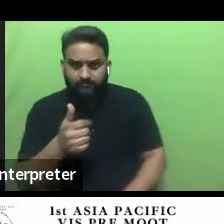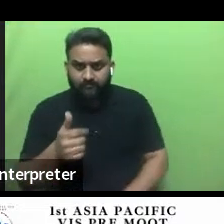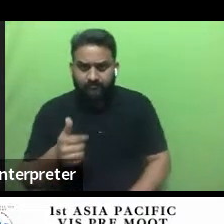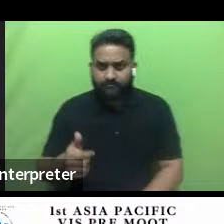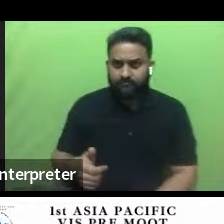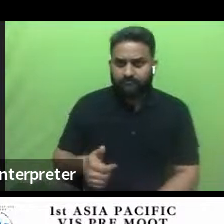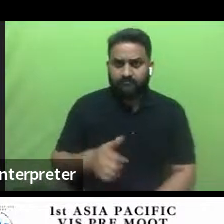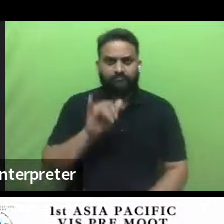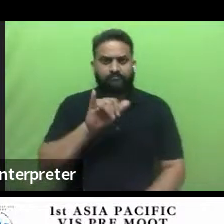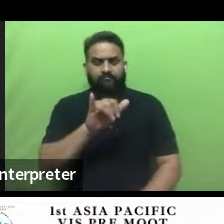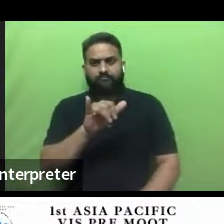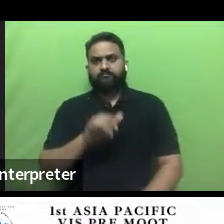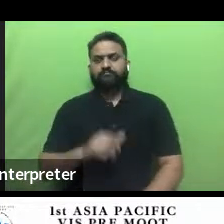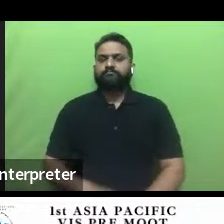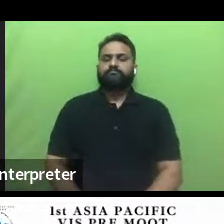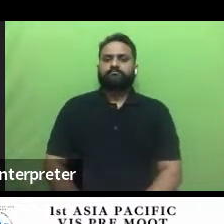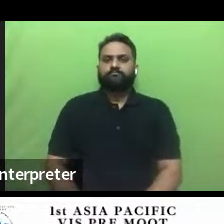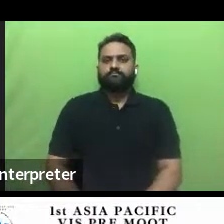Yes.